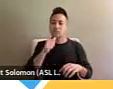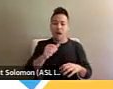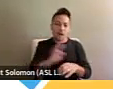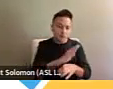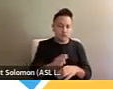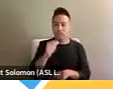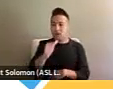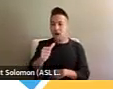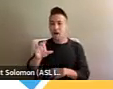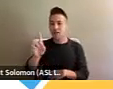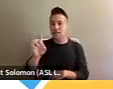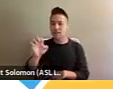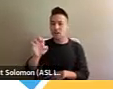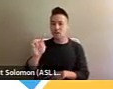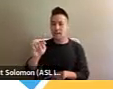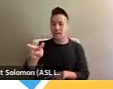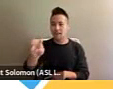license on the 5th one.